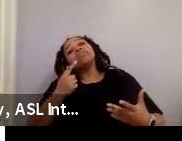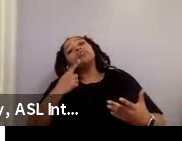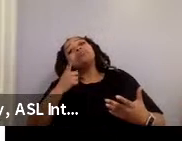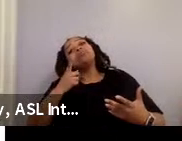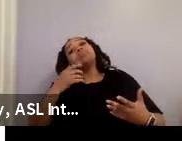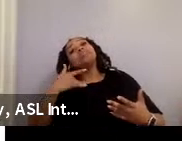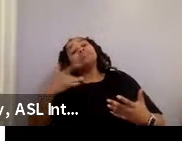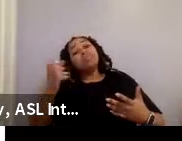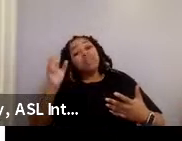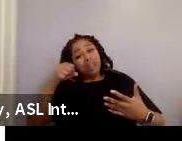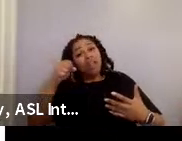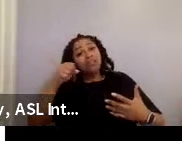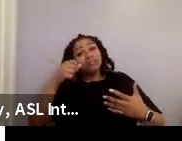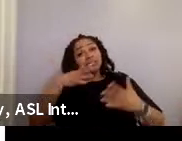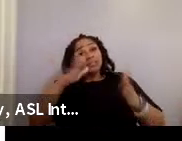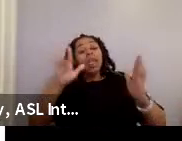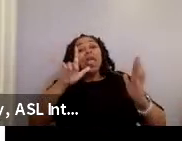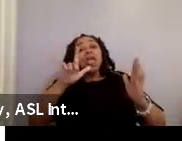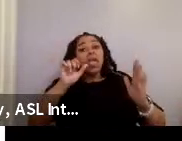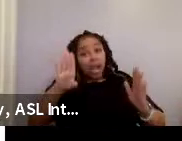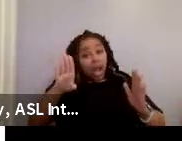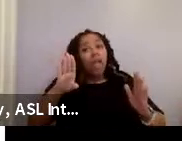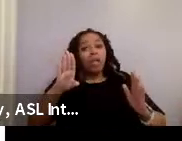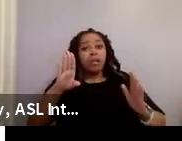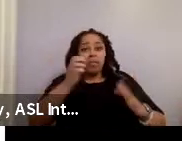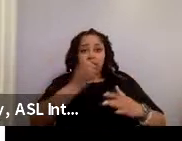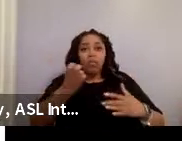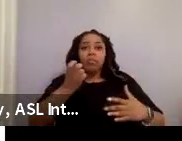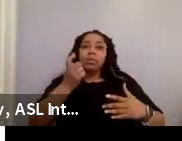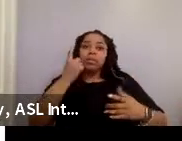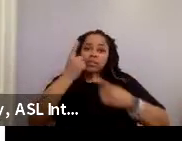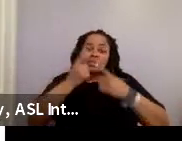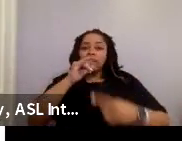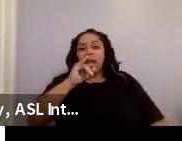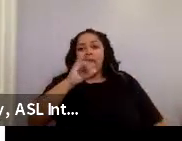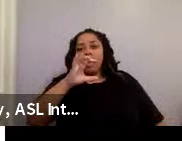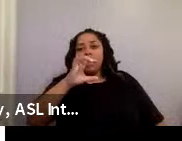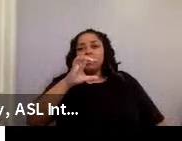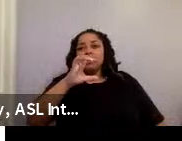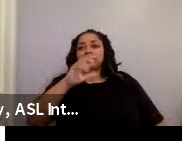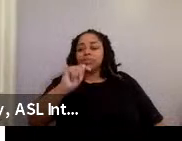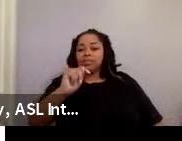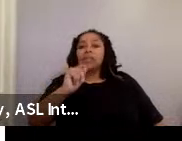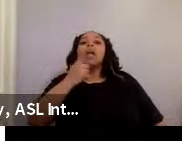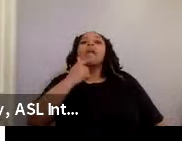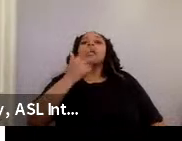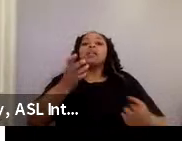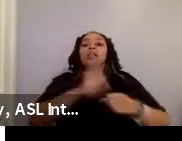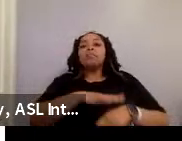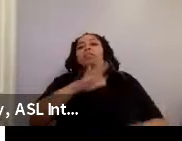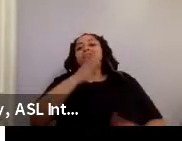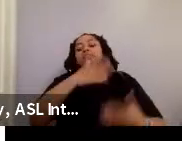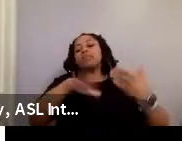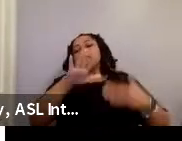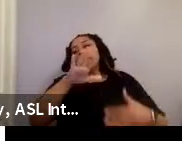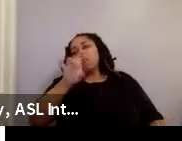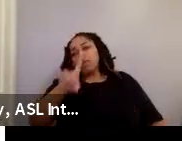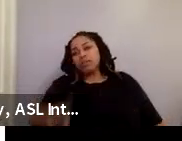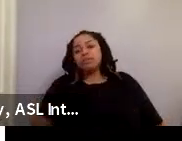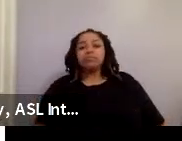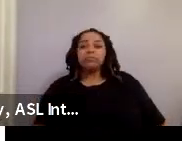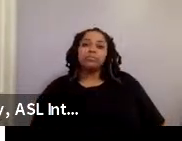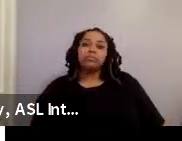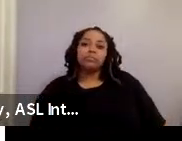generally lab equipment is considered IT and therefore covered by Section 508.